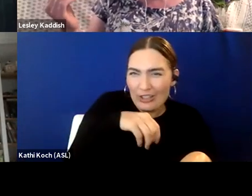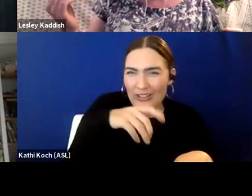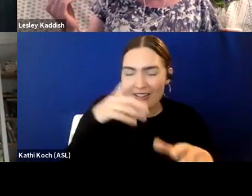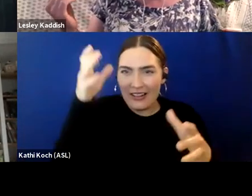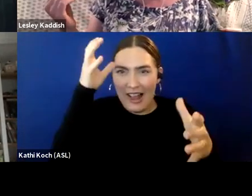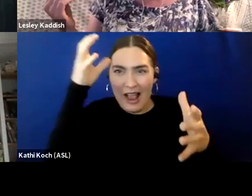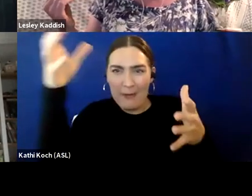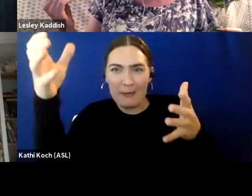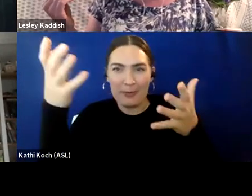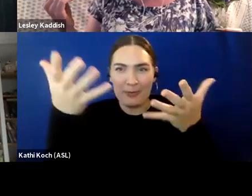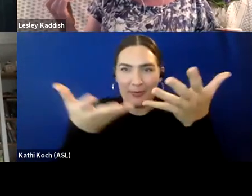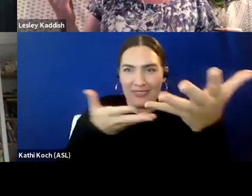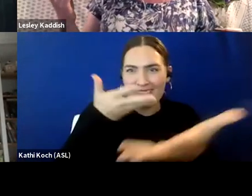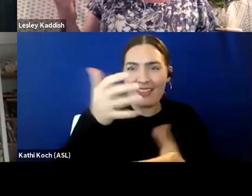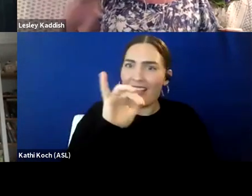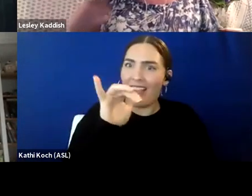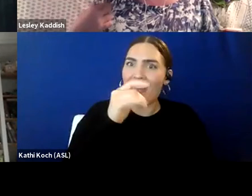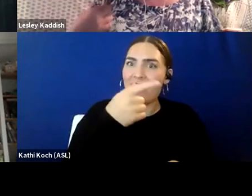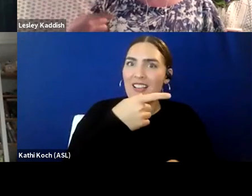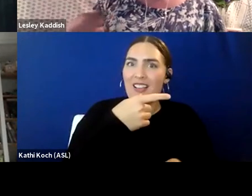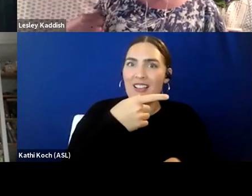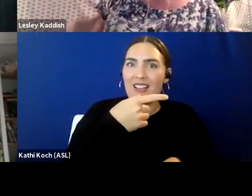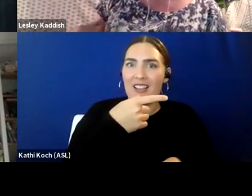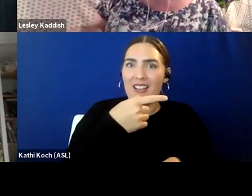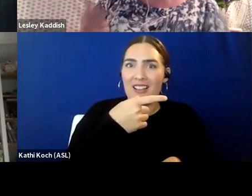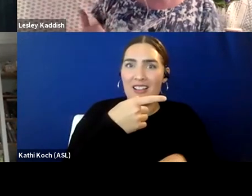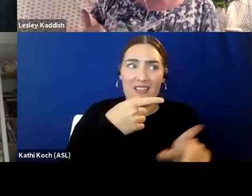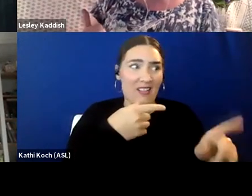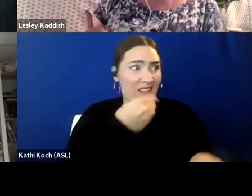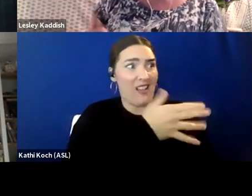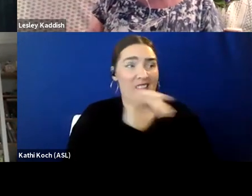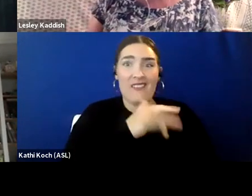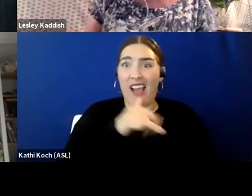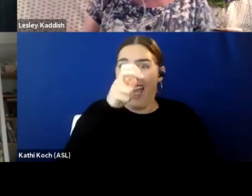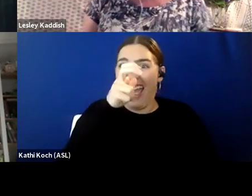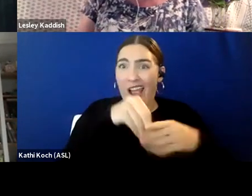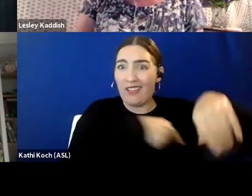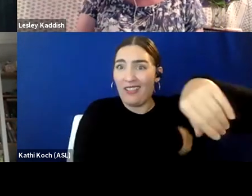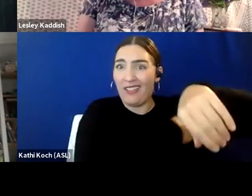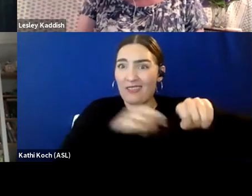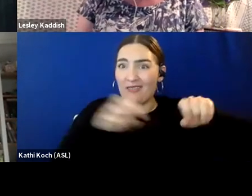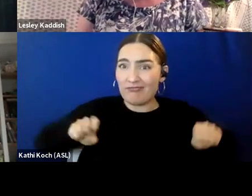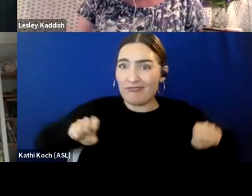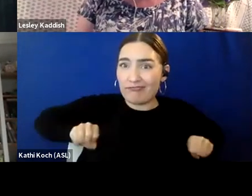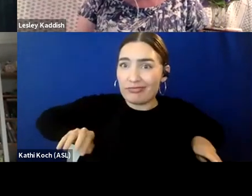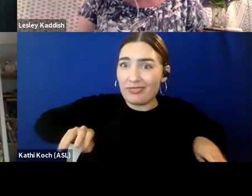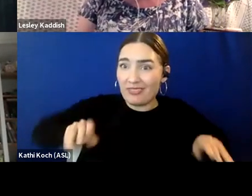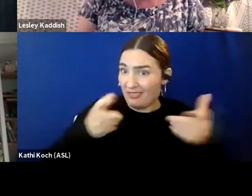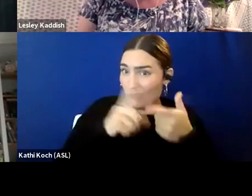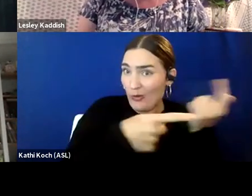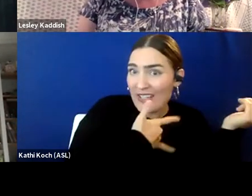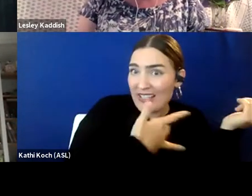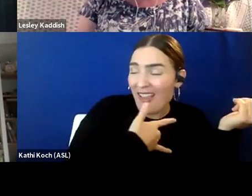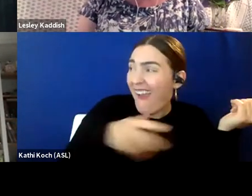concert next to us and say, like, well, I had, that was ants in my armpit. How about you? You know, like, and I feel like so much of this is